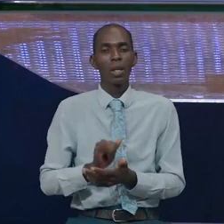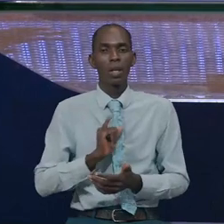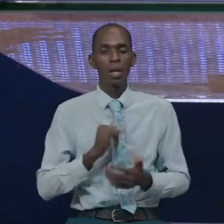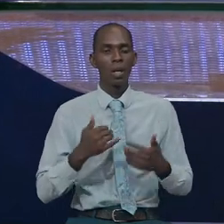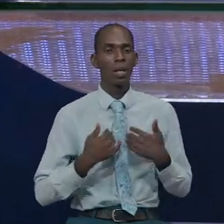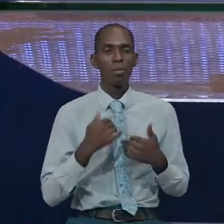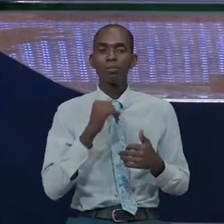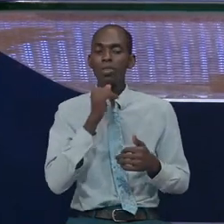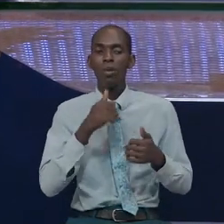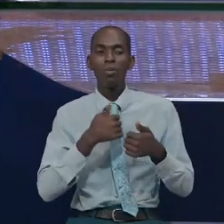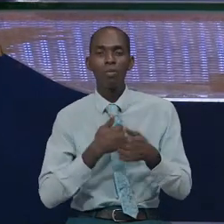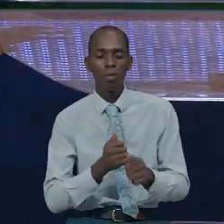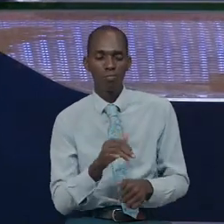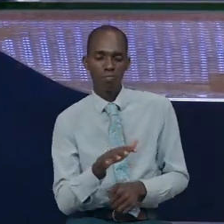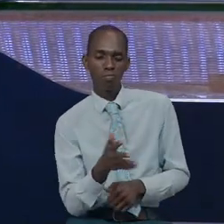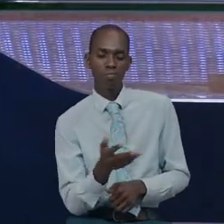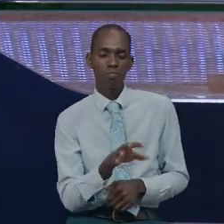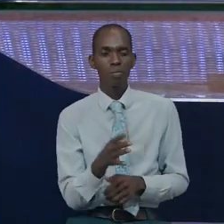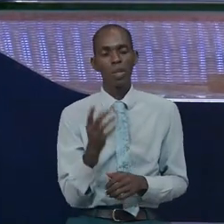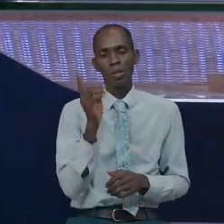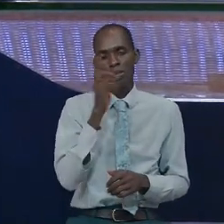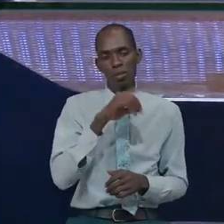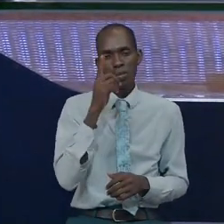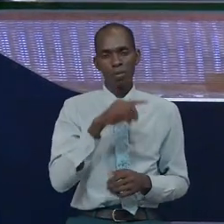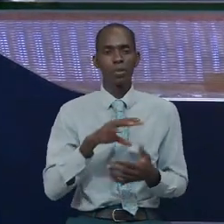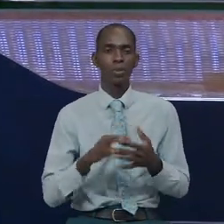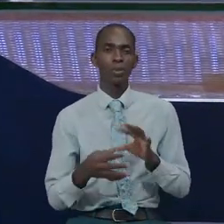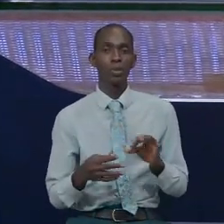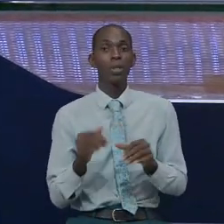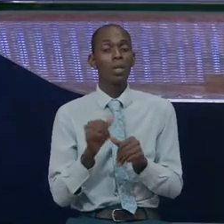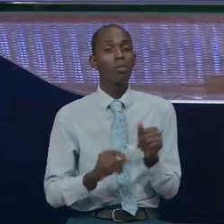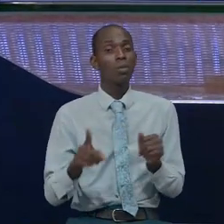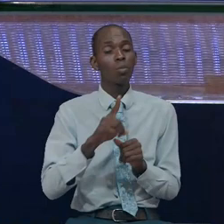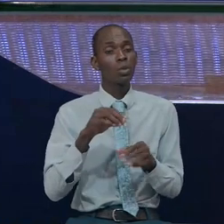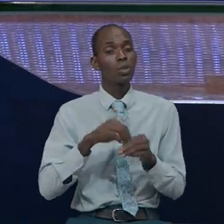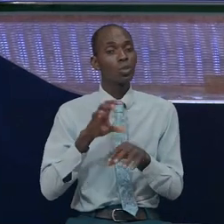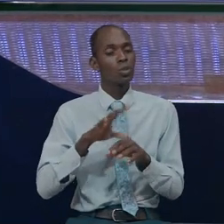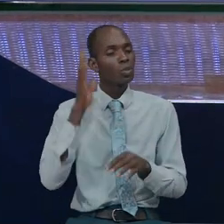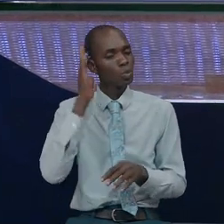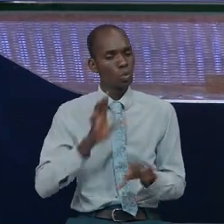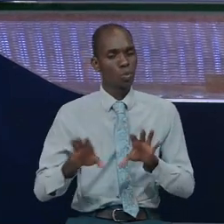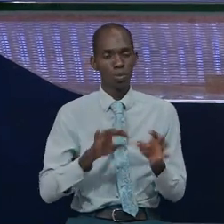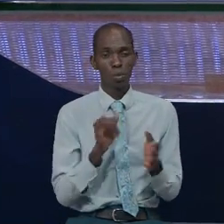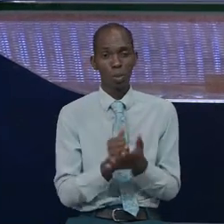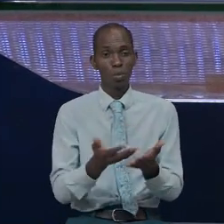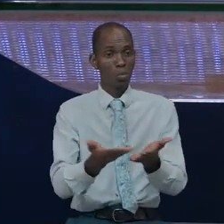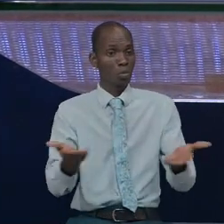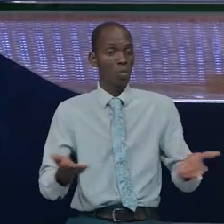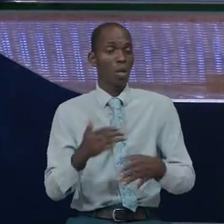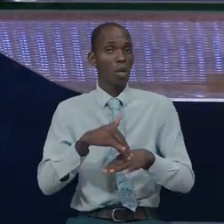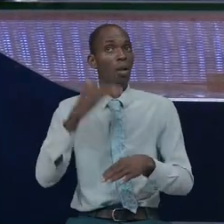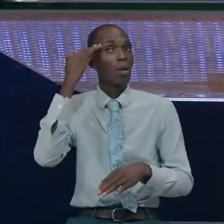cunningly devised fables. Everybody in the church should do that. The people here at the headquarters and